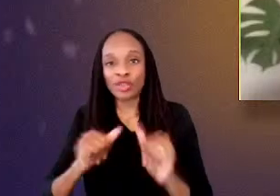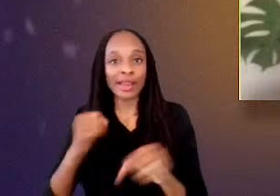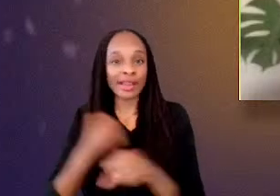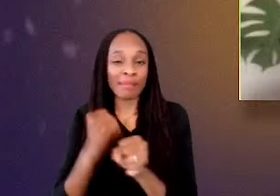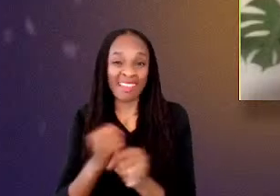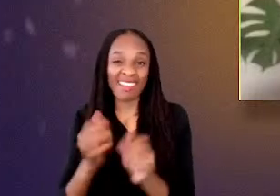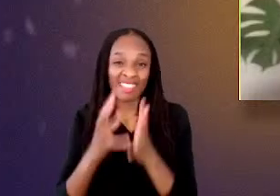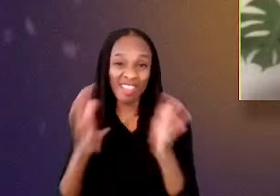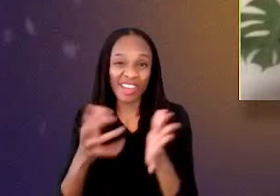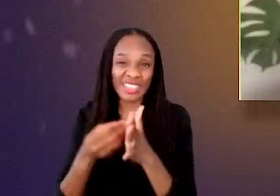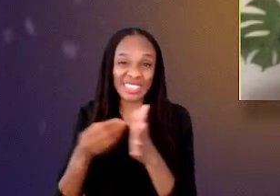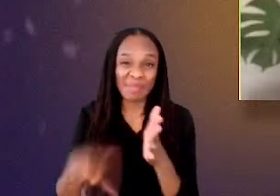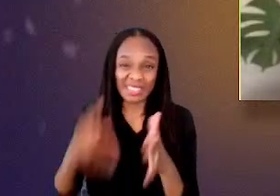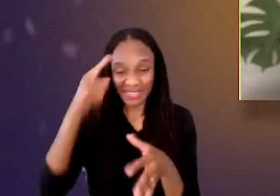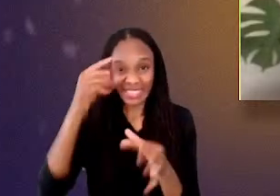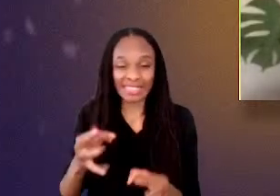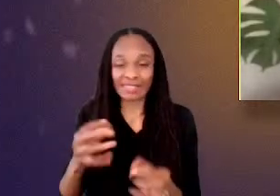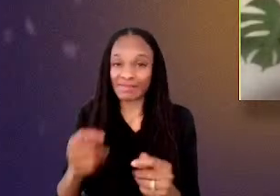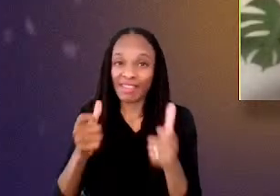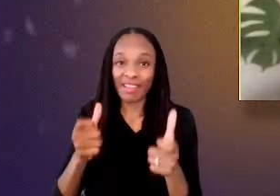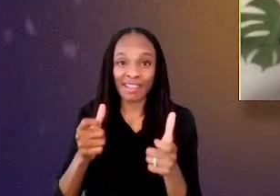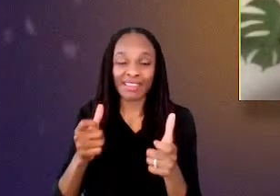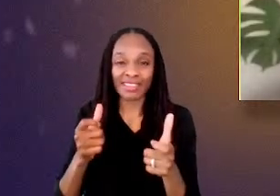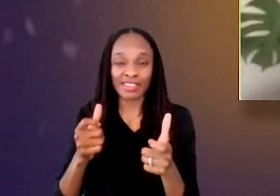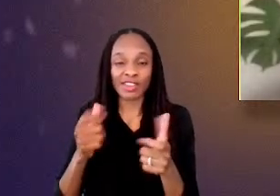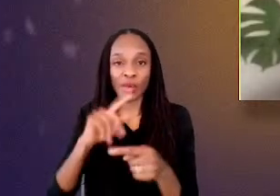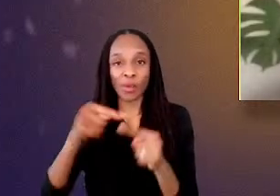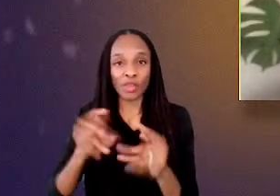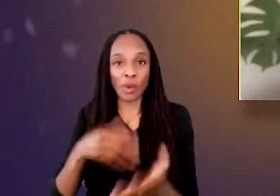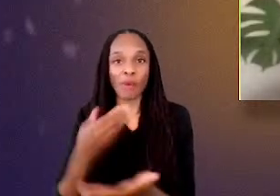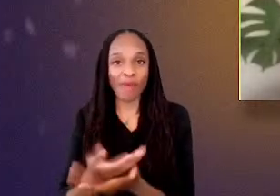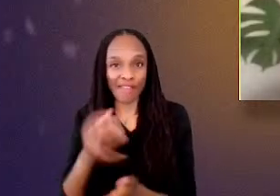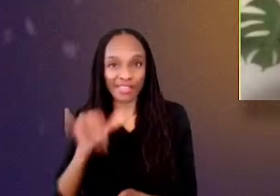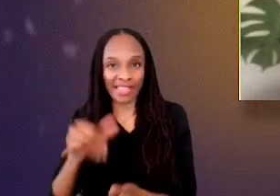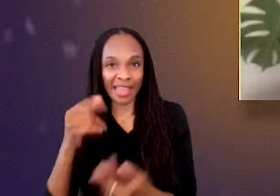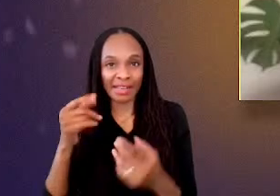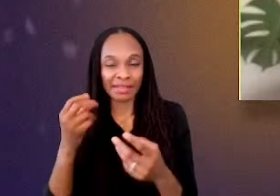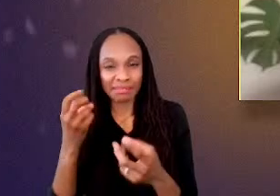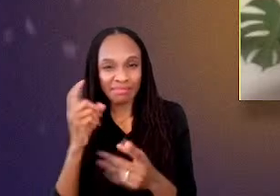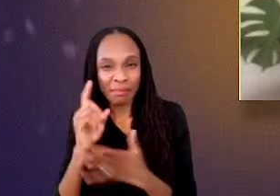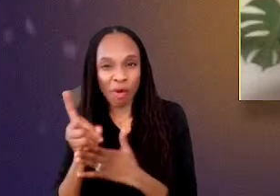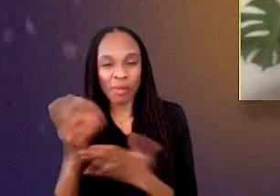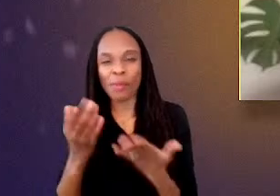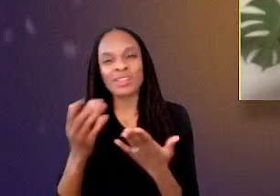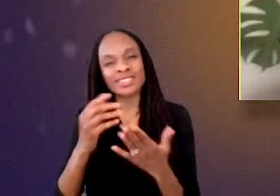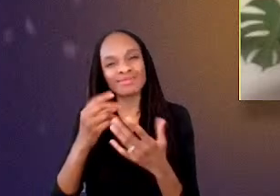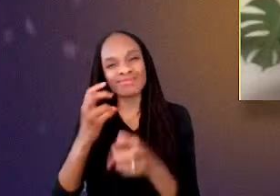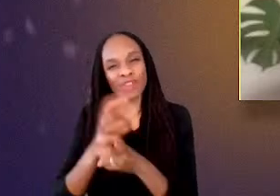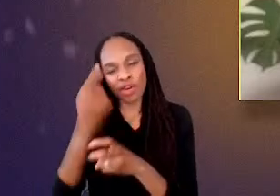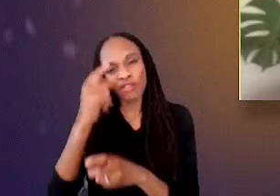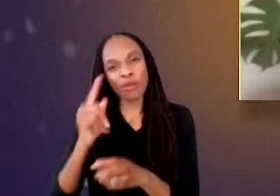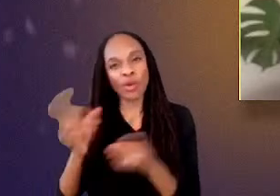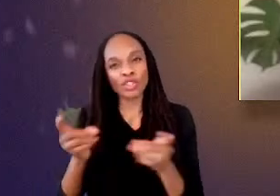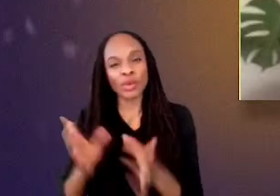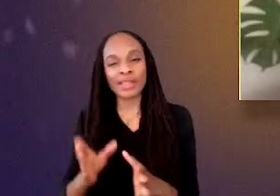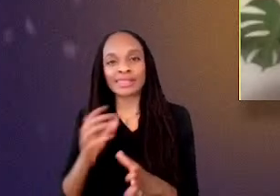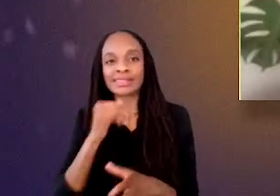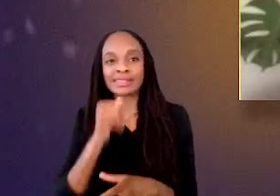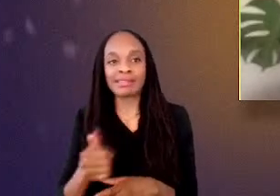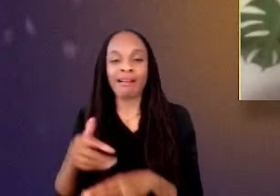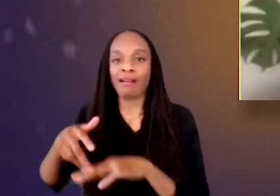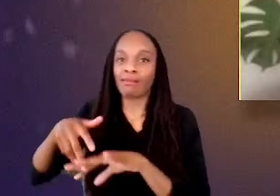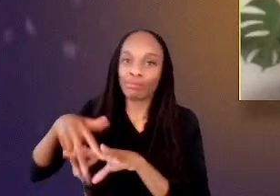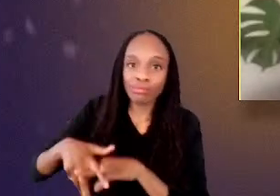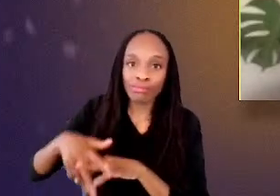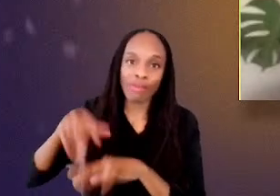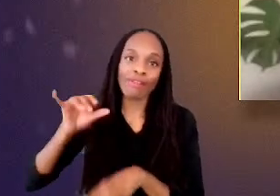decisions really quickly as you arrive at that moment. And I think what is hard for a lot of directors is not to imbue that moment with the entirety of